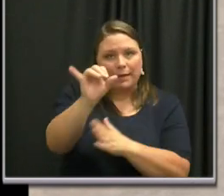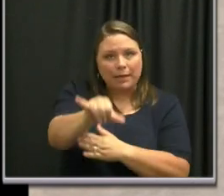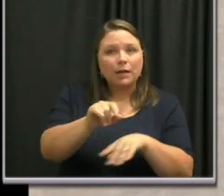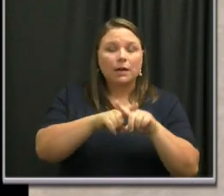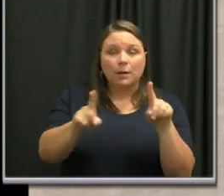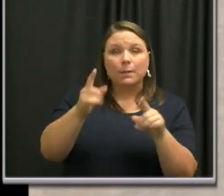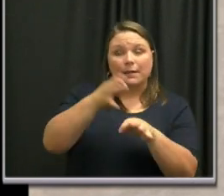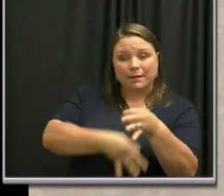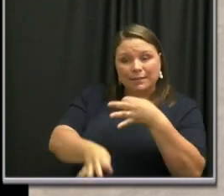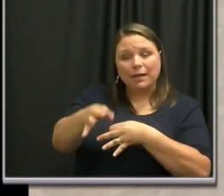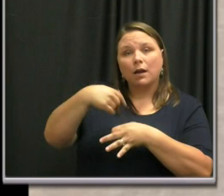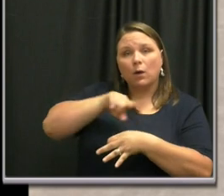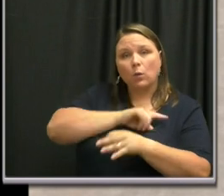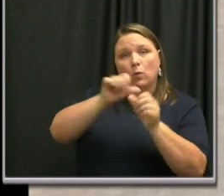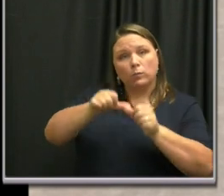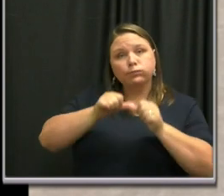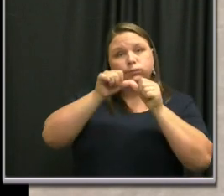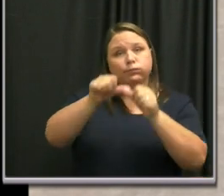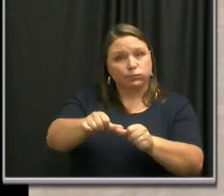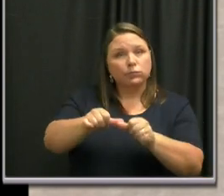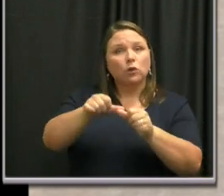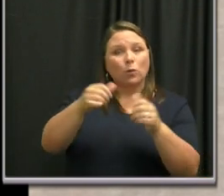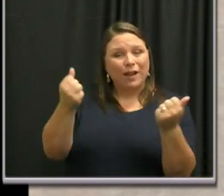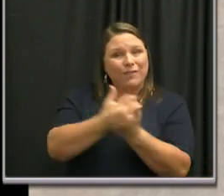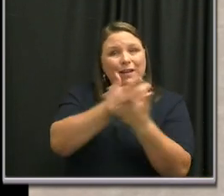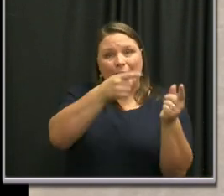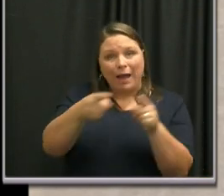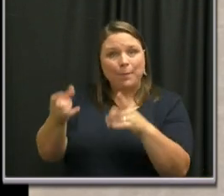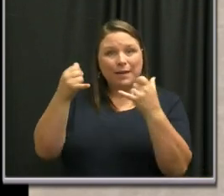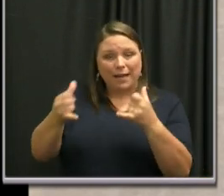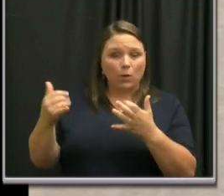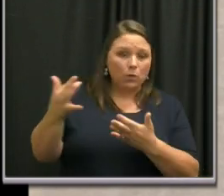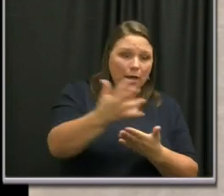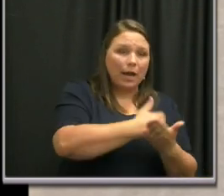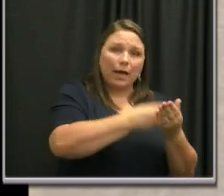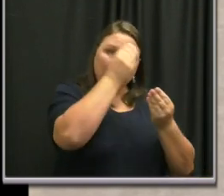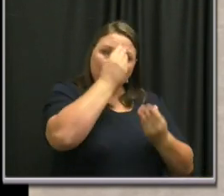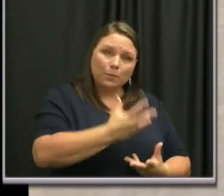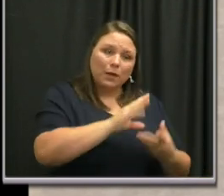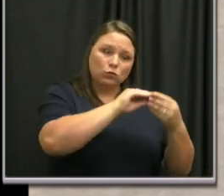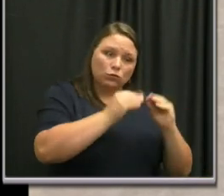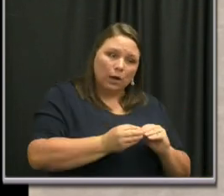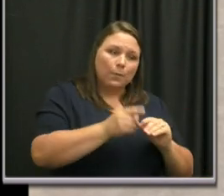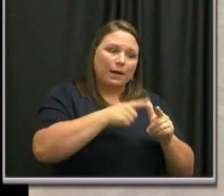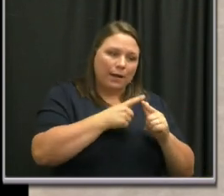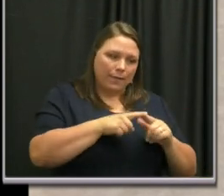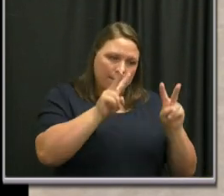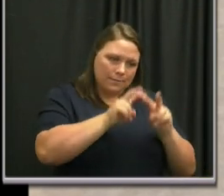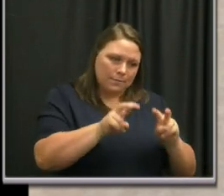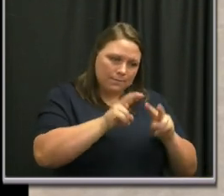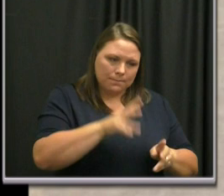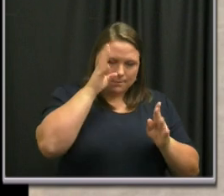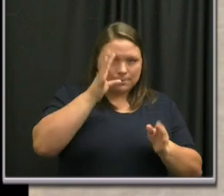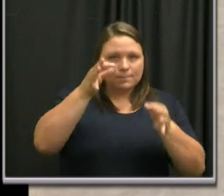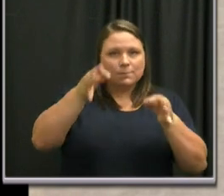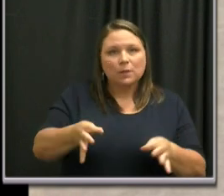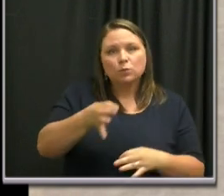going to continue what we are doing currently, review more data, and then make a decision on phase three in the next several